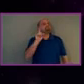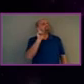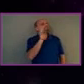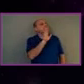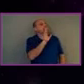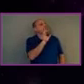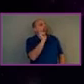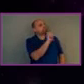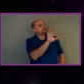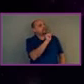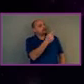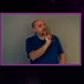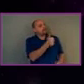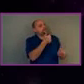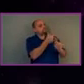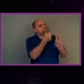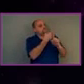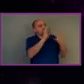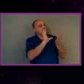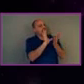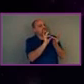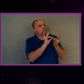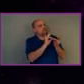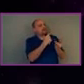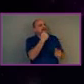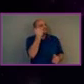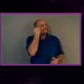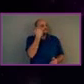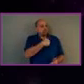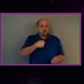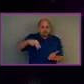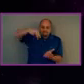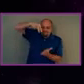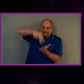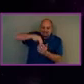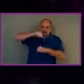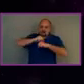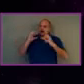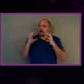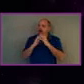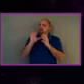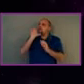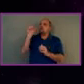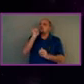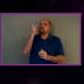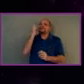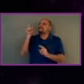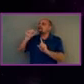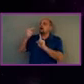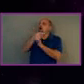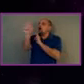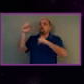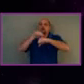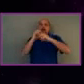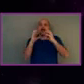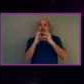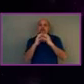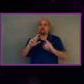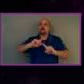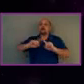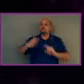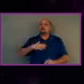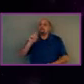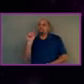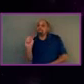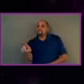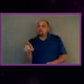we wouldn't necessarily see the next one right around us. And Gerald on YouTube asks, how long do you think it will take to go from asteroid